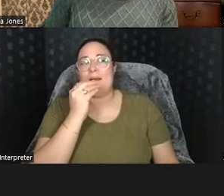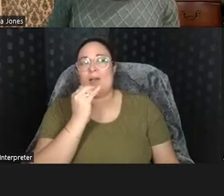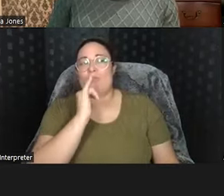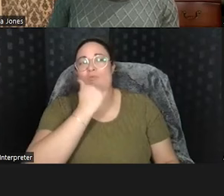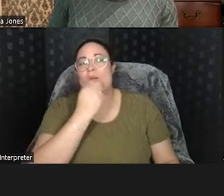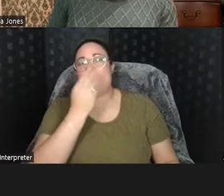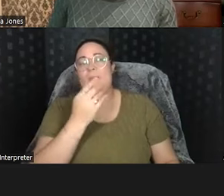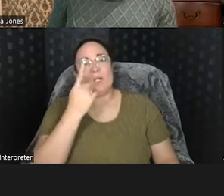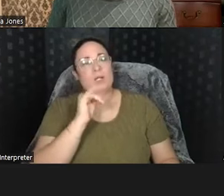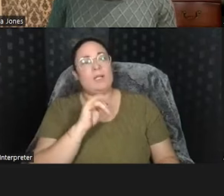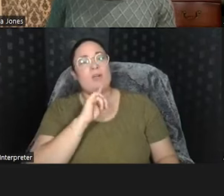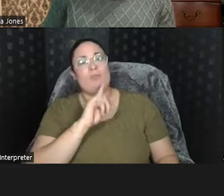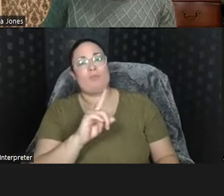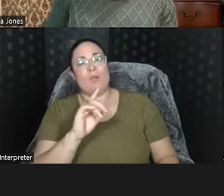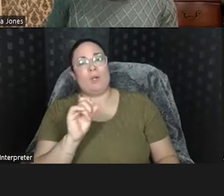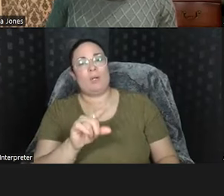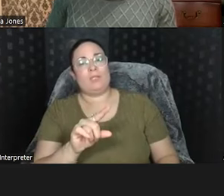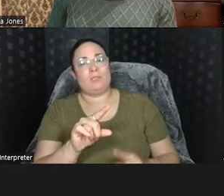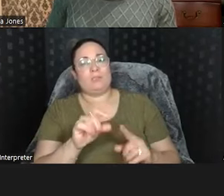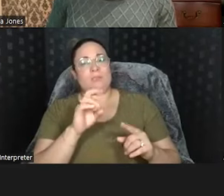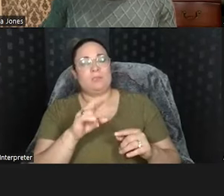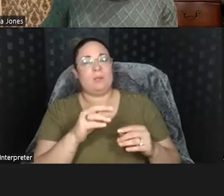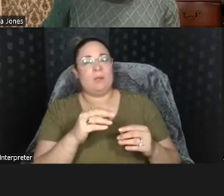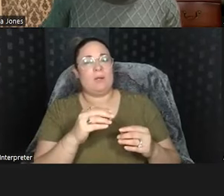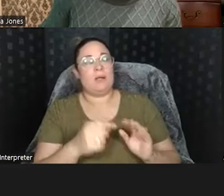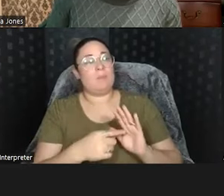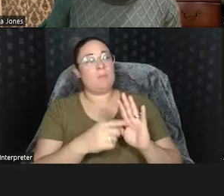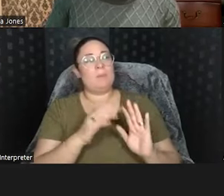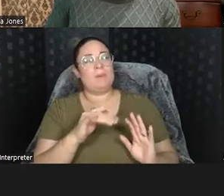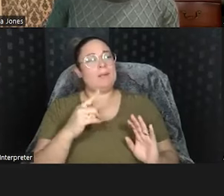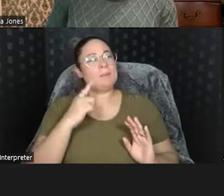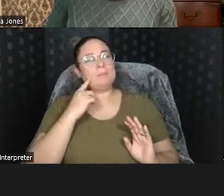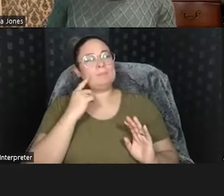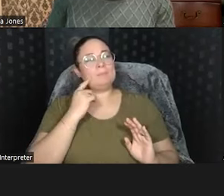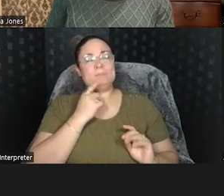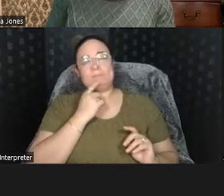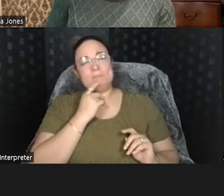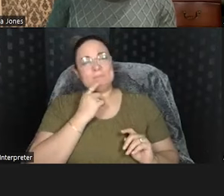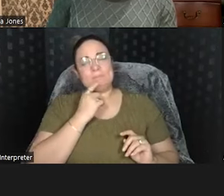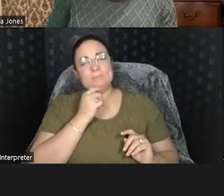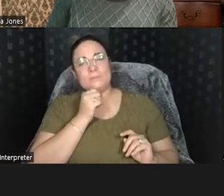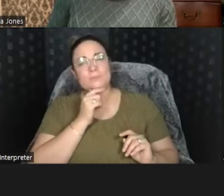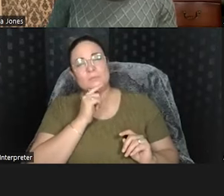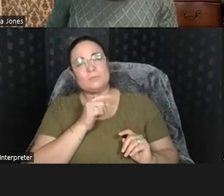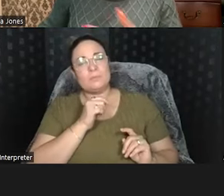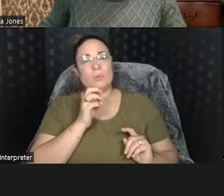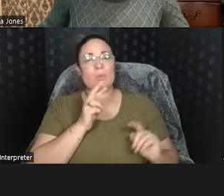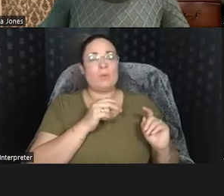legitimate questions, or it presents itself as skepticism, or it presents